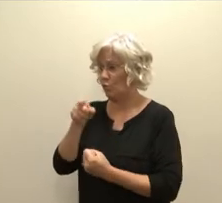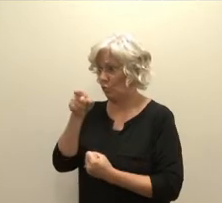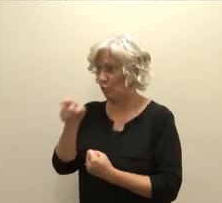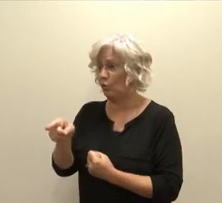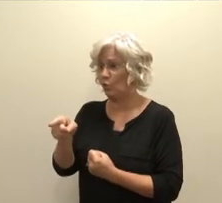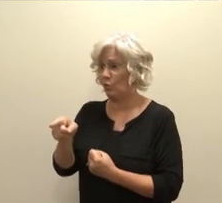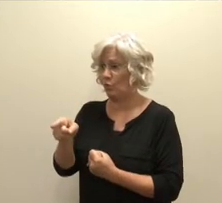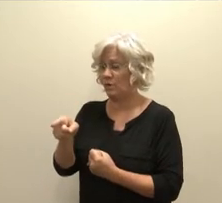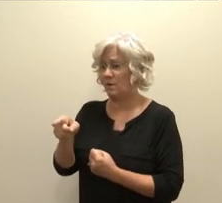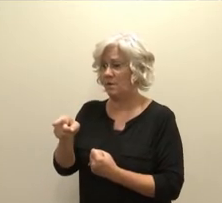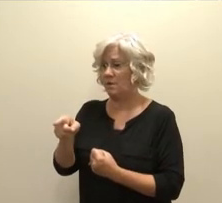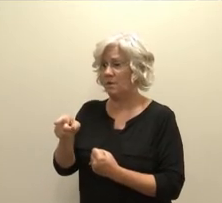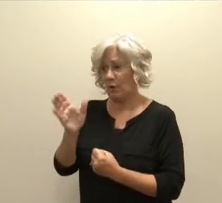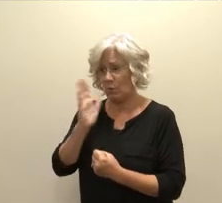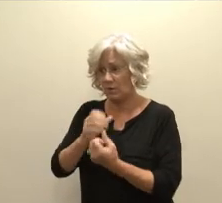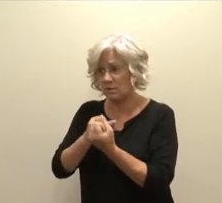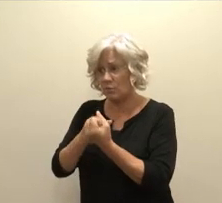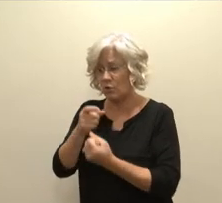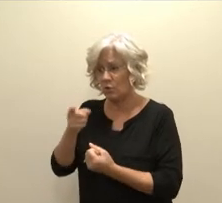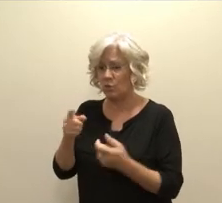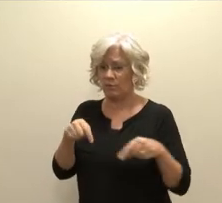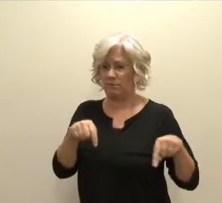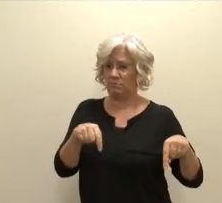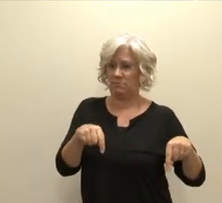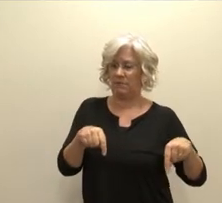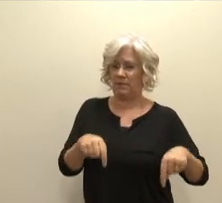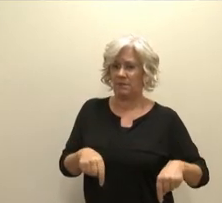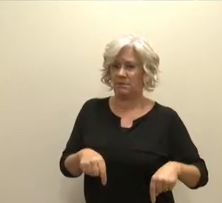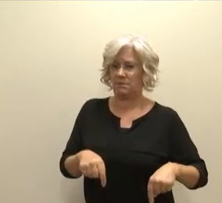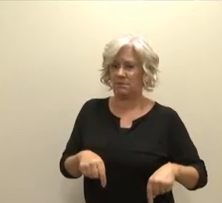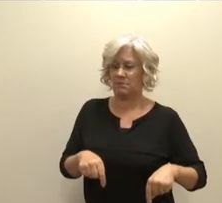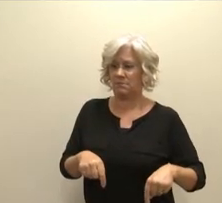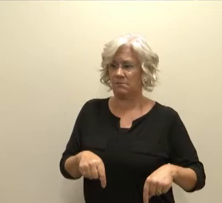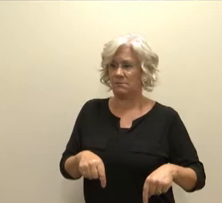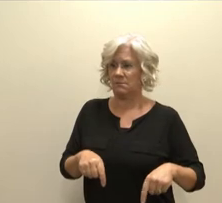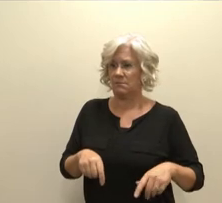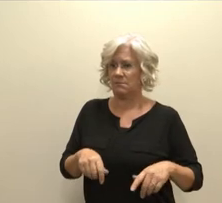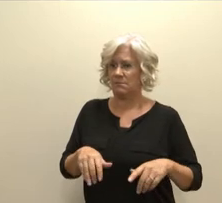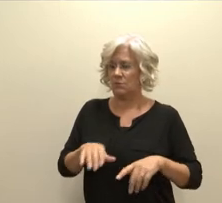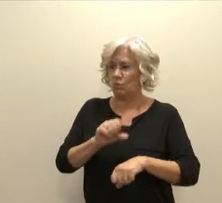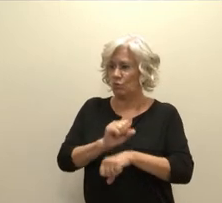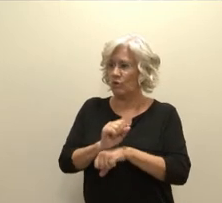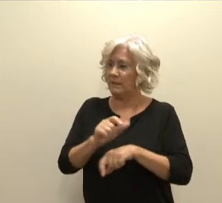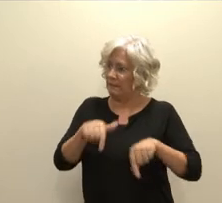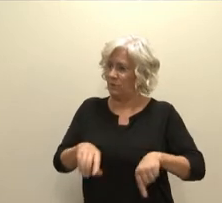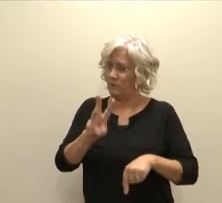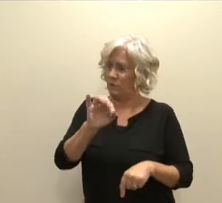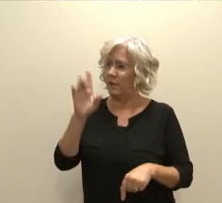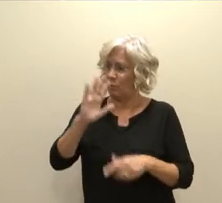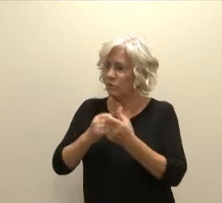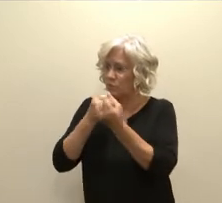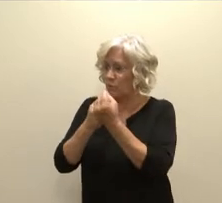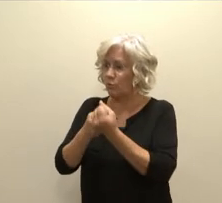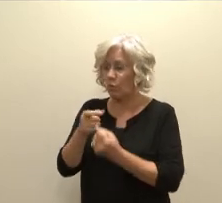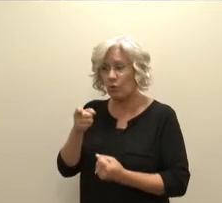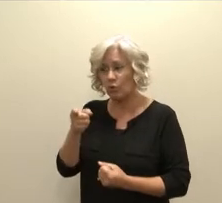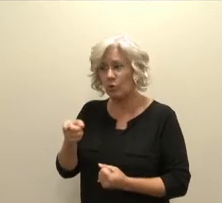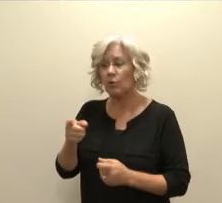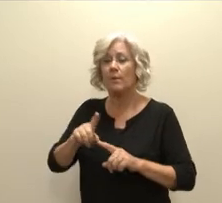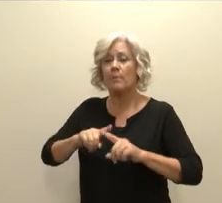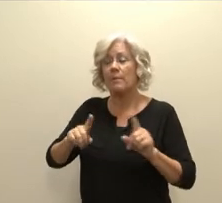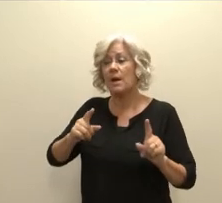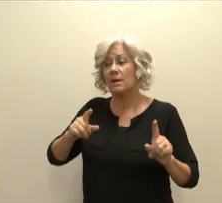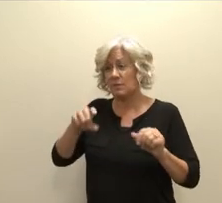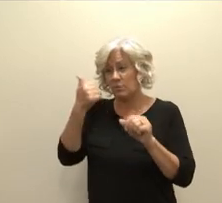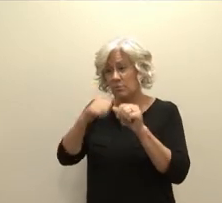you in this endeavor, in this district, because bottom line, it's